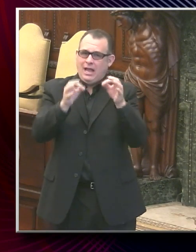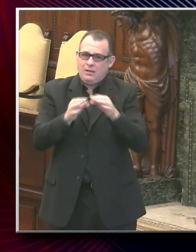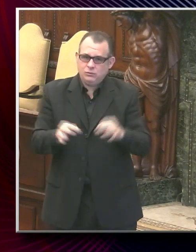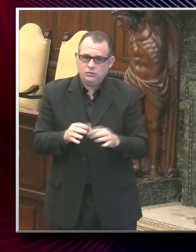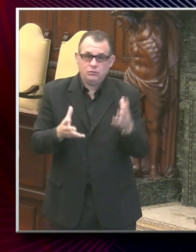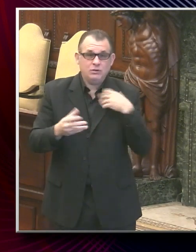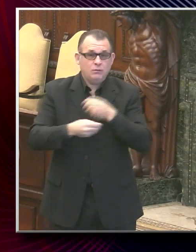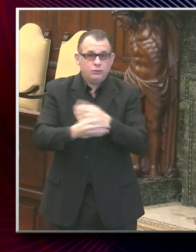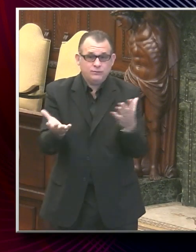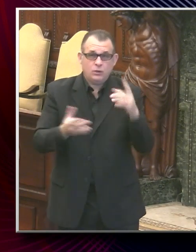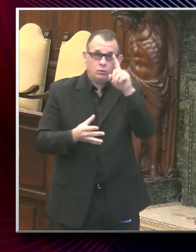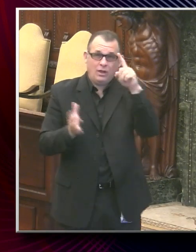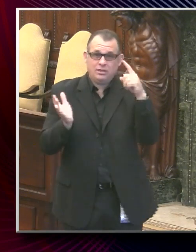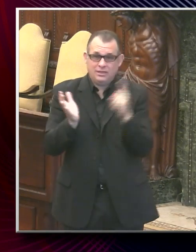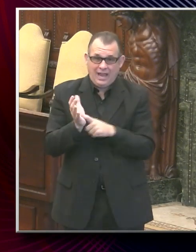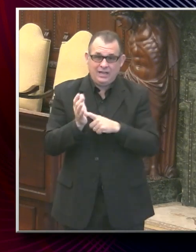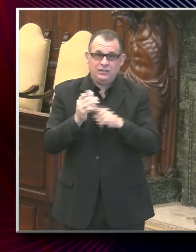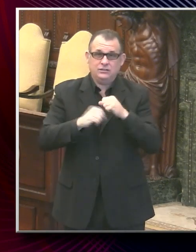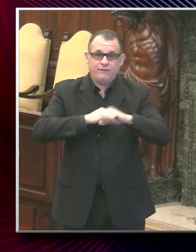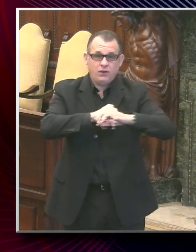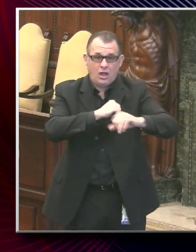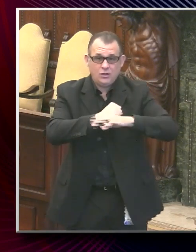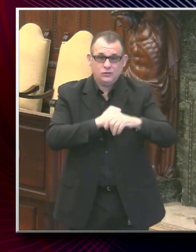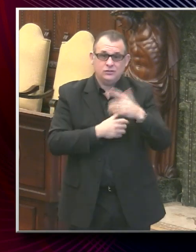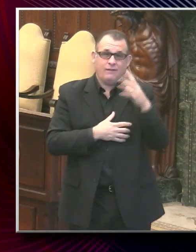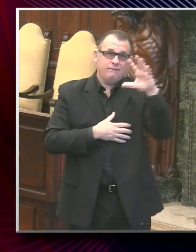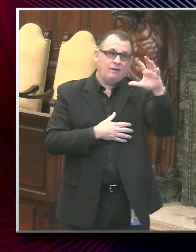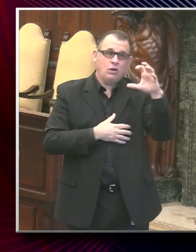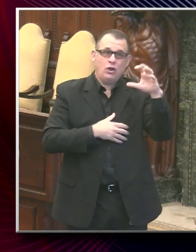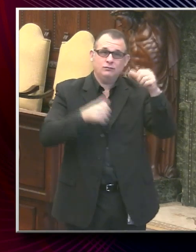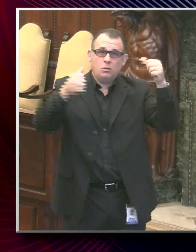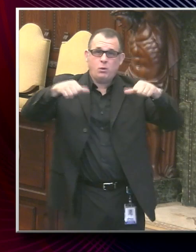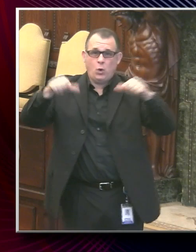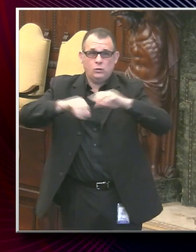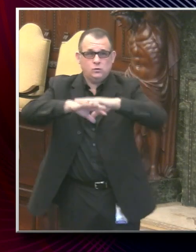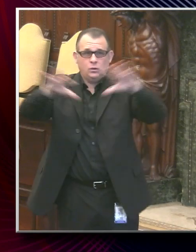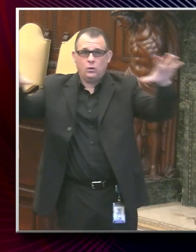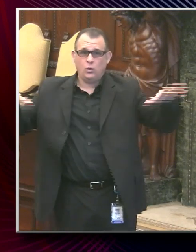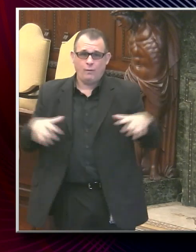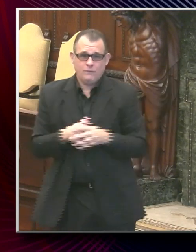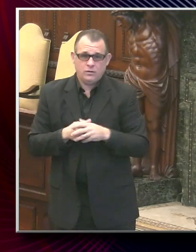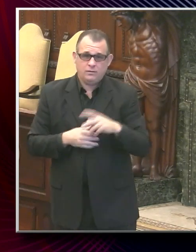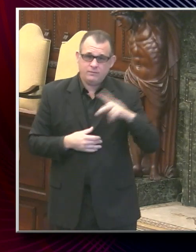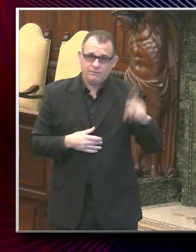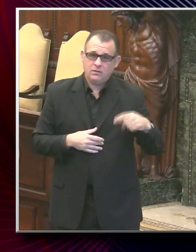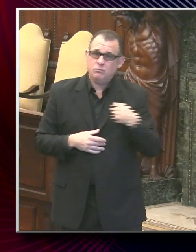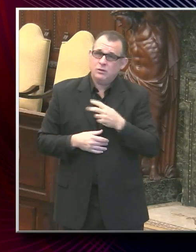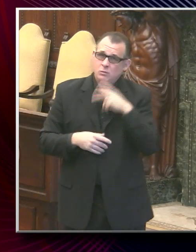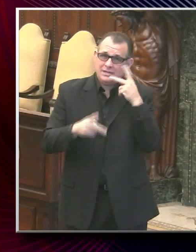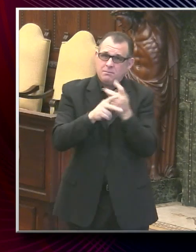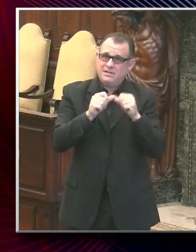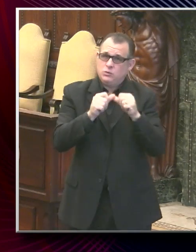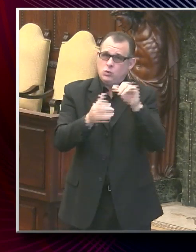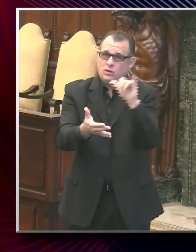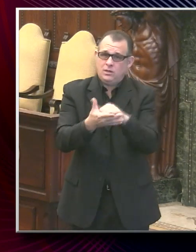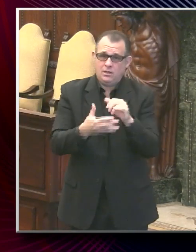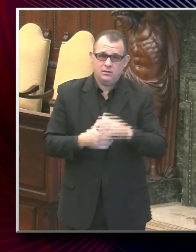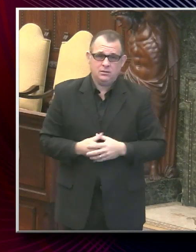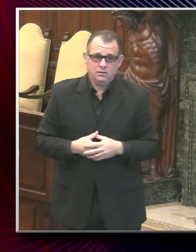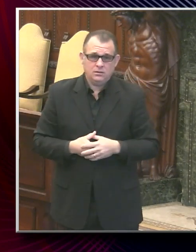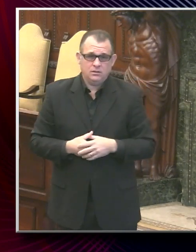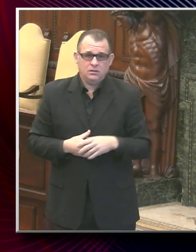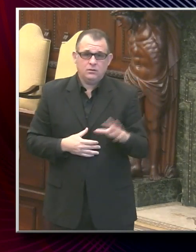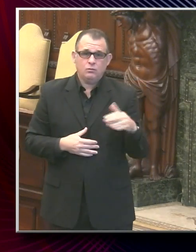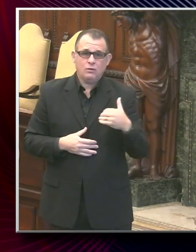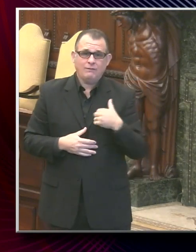of these posters to stores around Philadelphia. And we'll continue to do that indefinitely. To individuals, we have our media